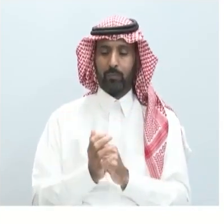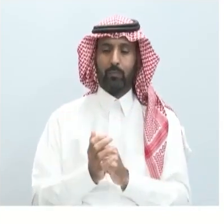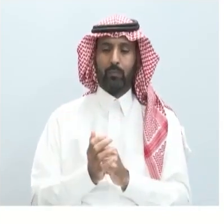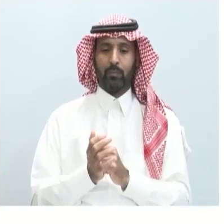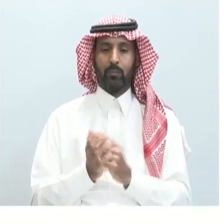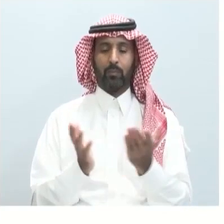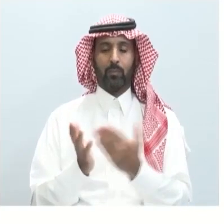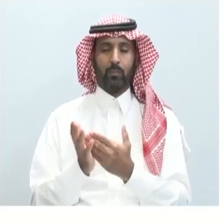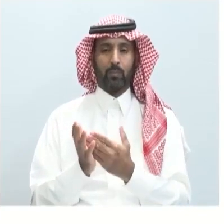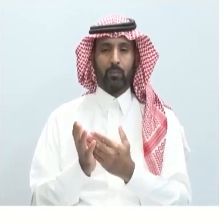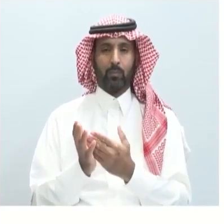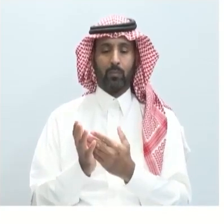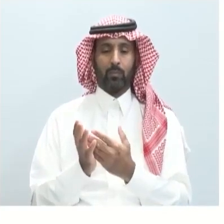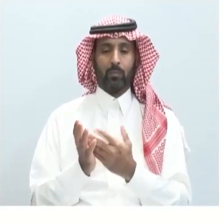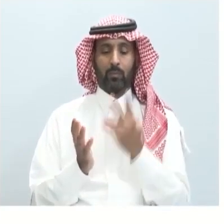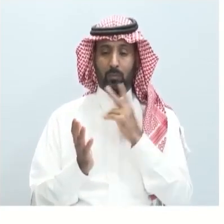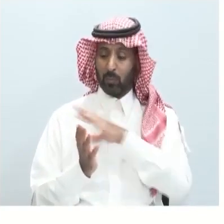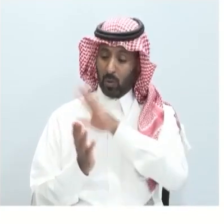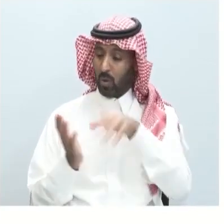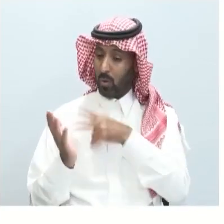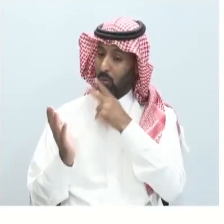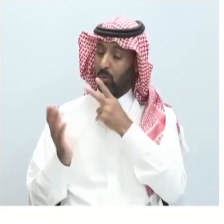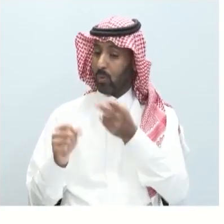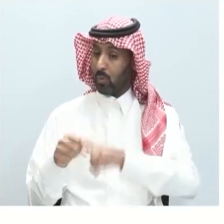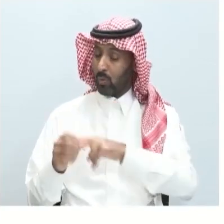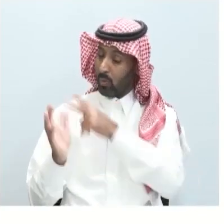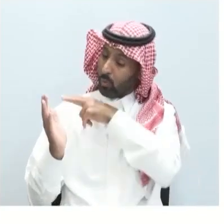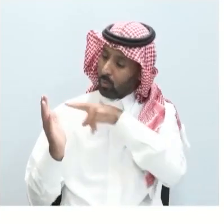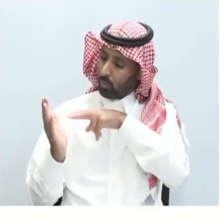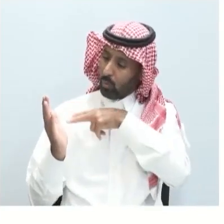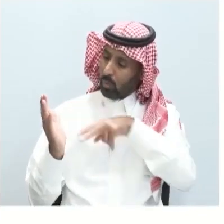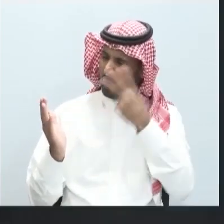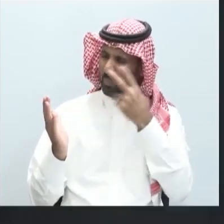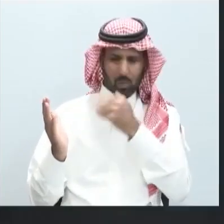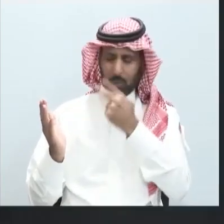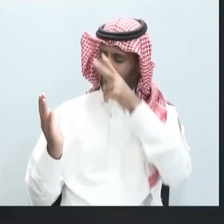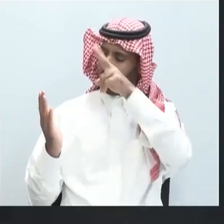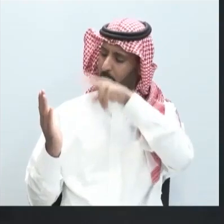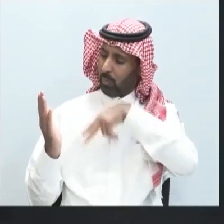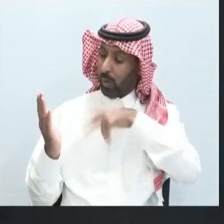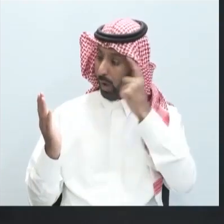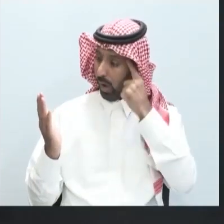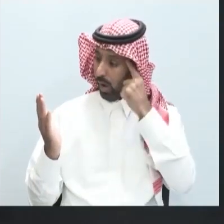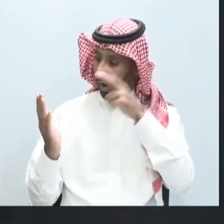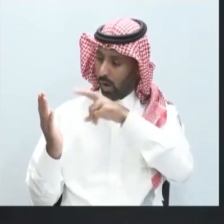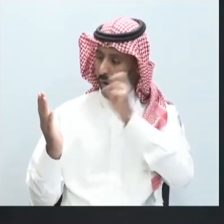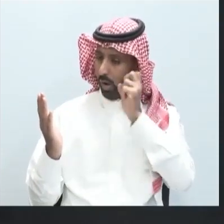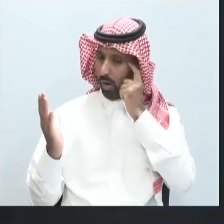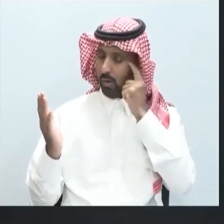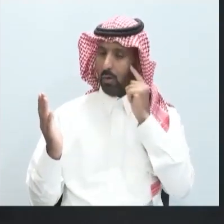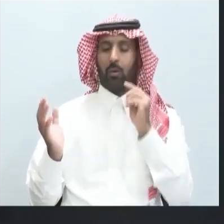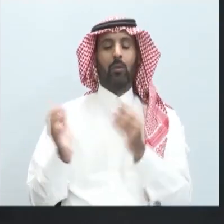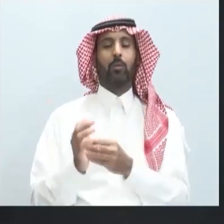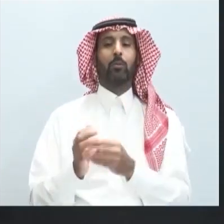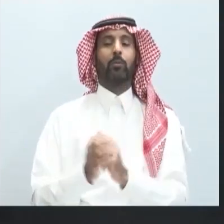need. So instead of reading the whole article again, you just scan, you roll your eyes quickly through the article, looking for the